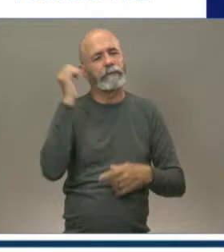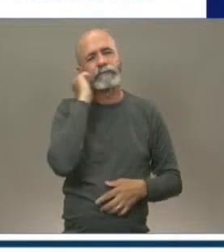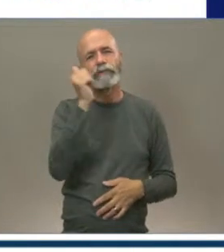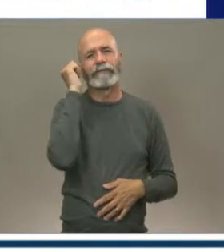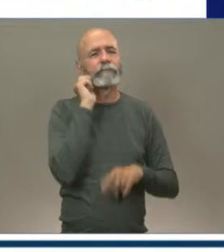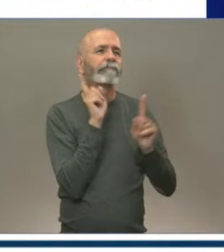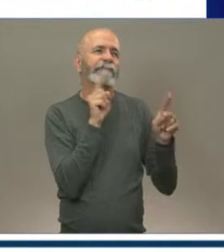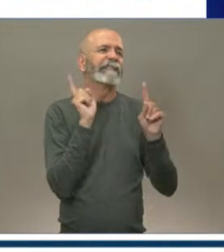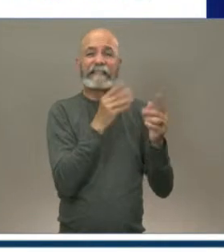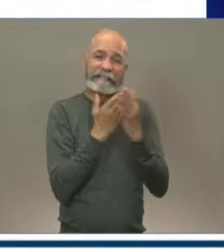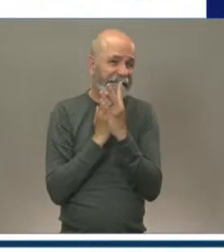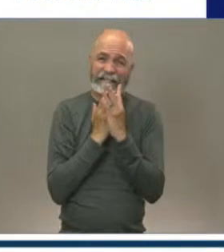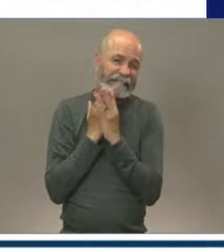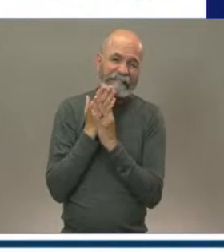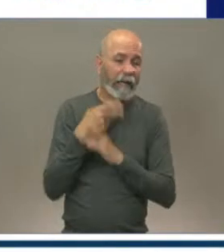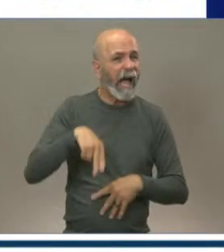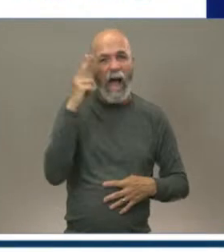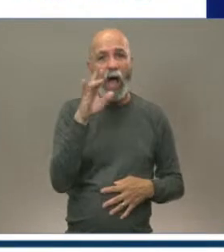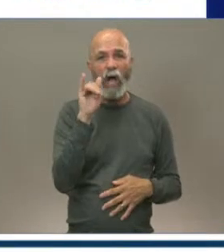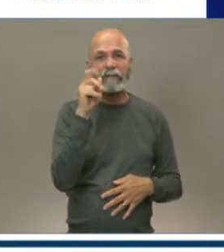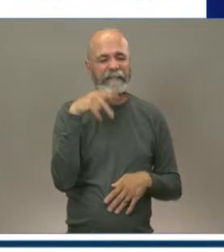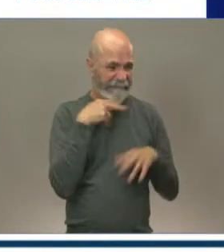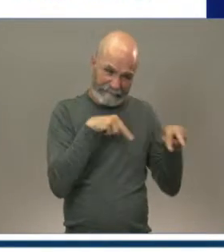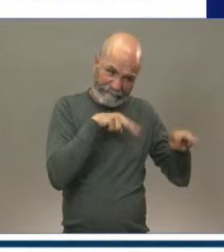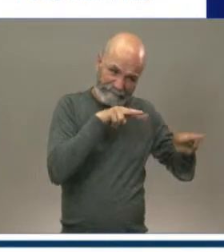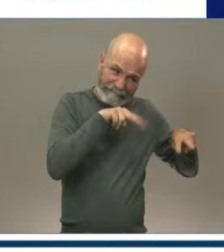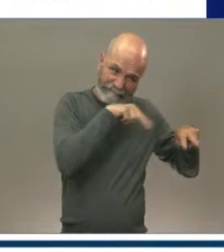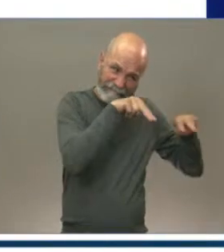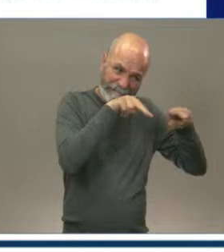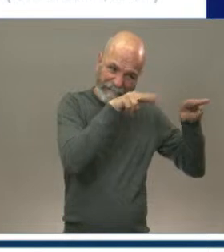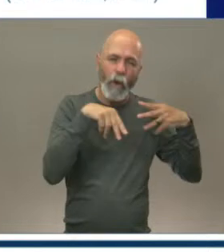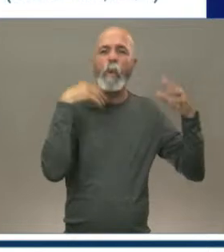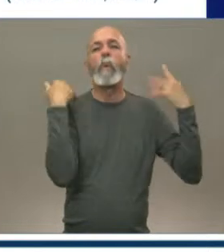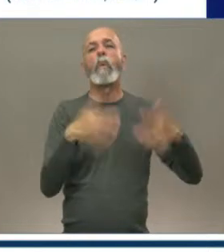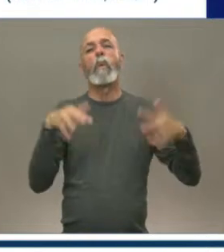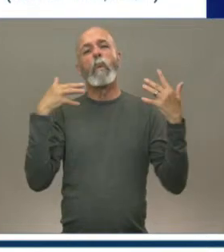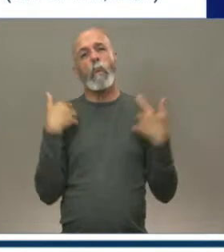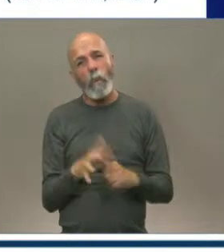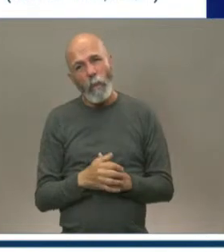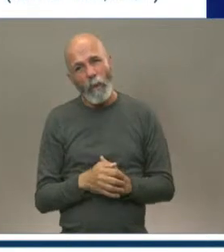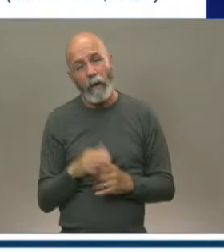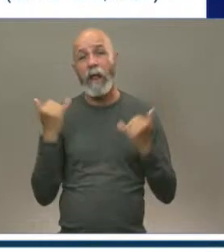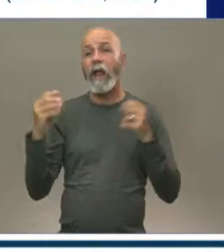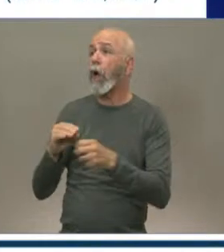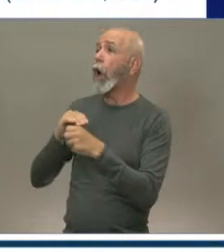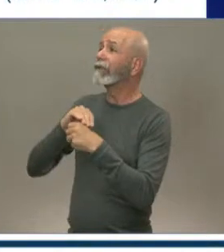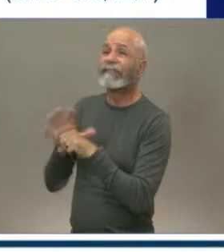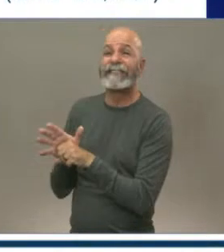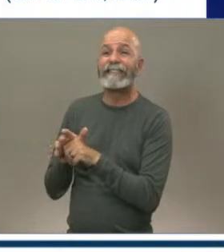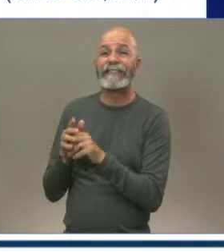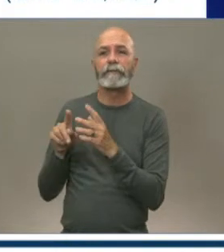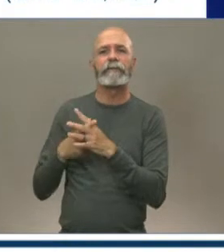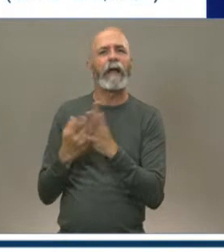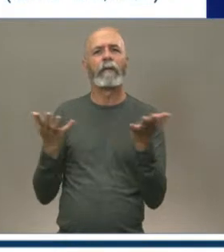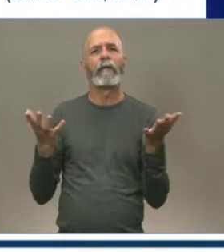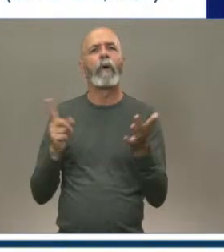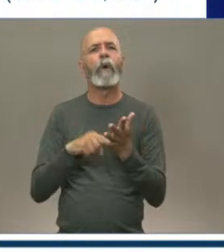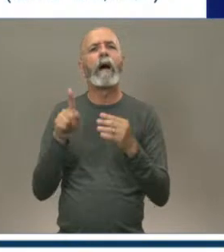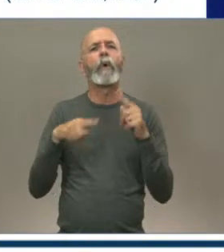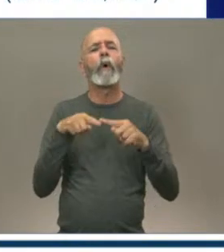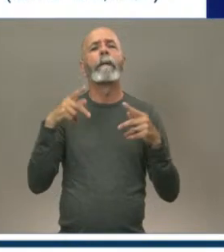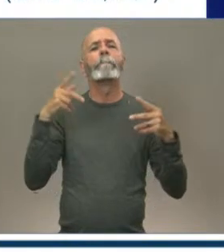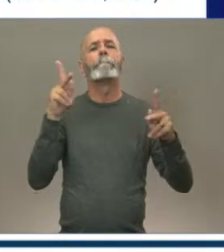save ours. We talk a lot about current cases of COVID, but we don't talk a lot about the recovery. People are